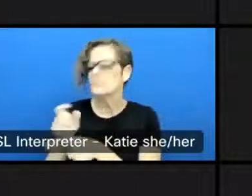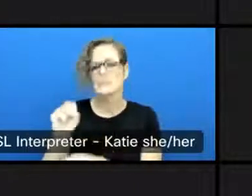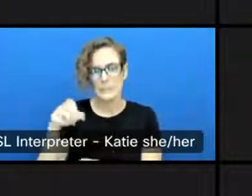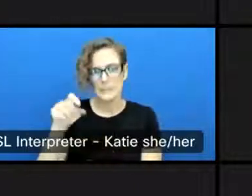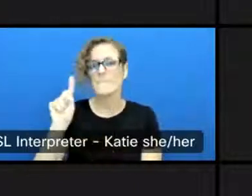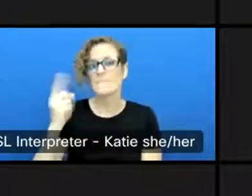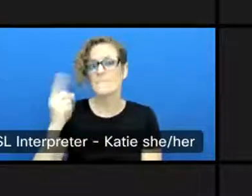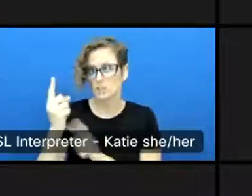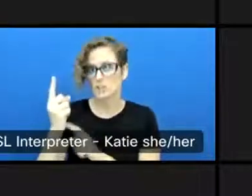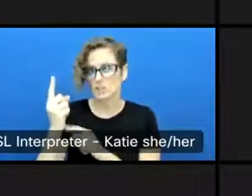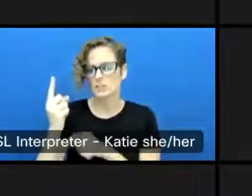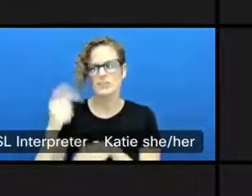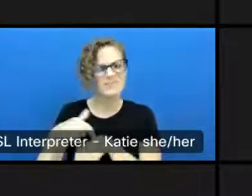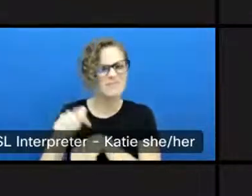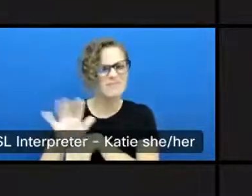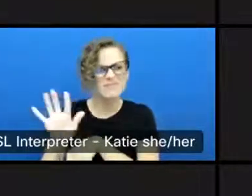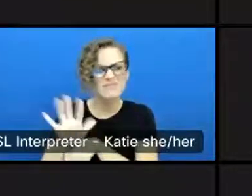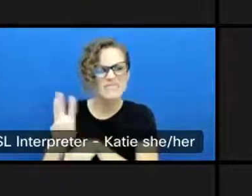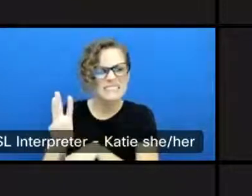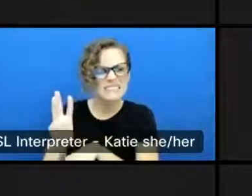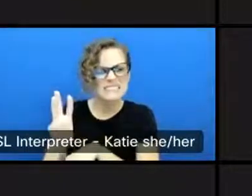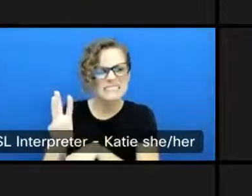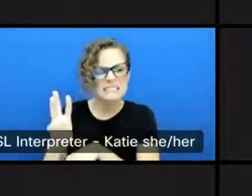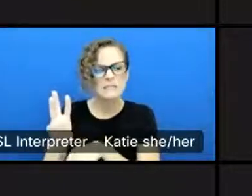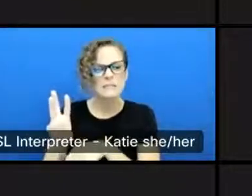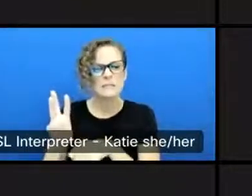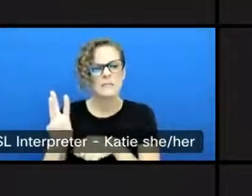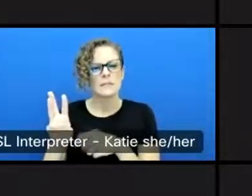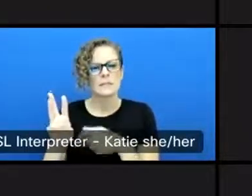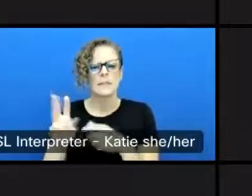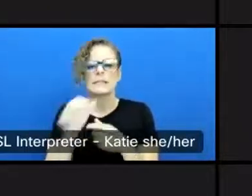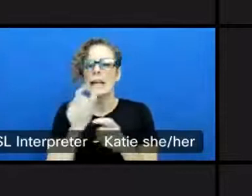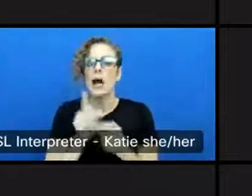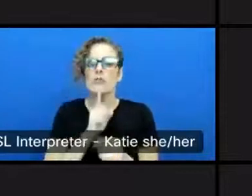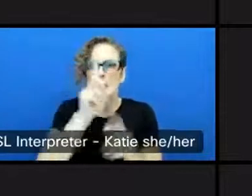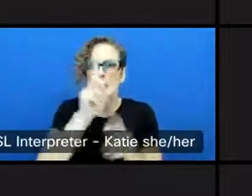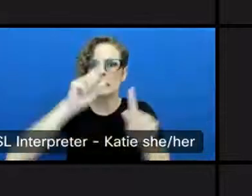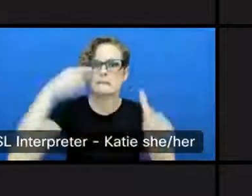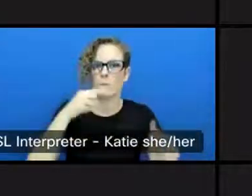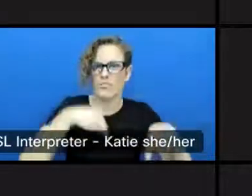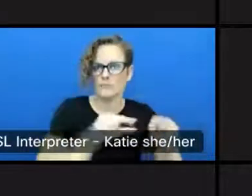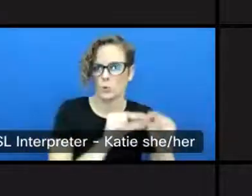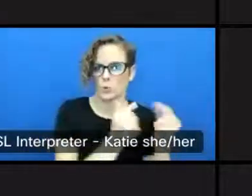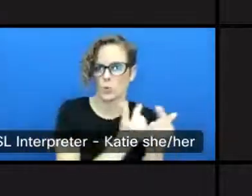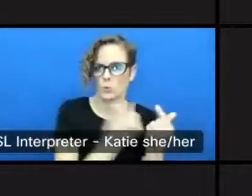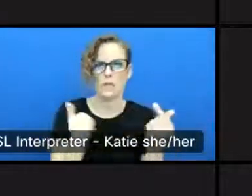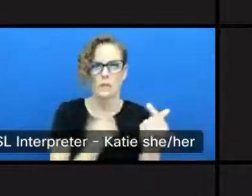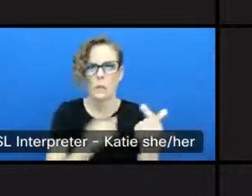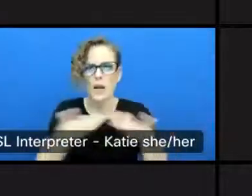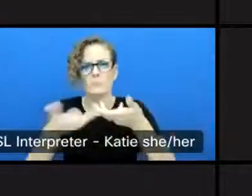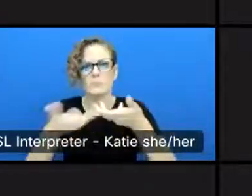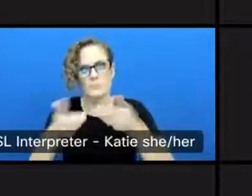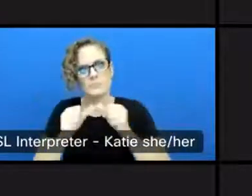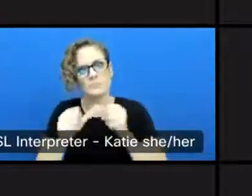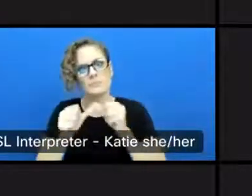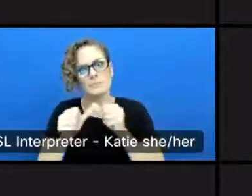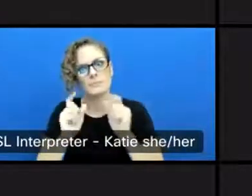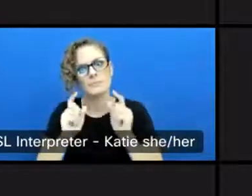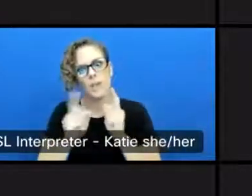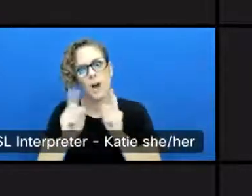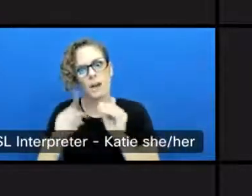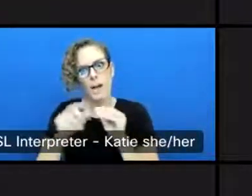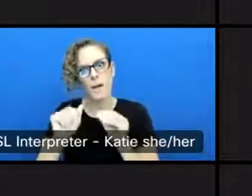the end of alternative services. This meeting is going to be held on September 1st, and I